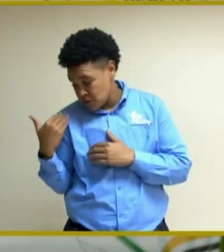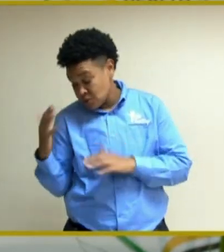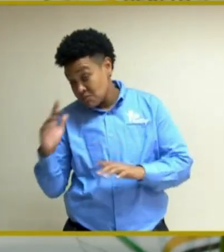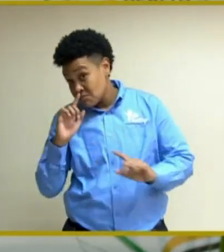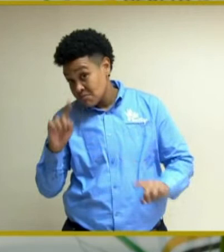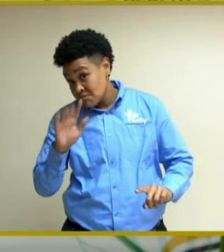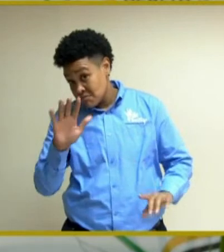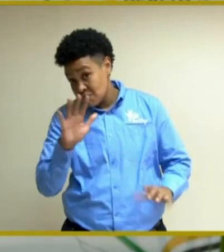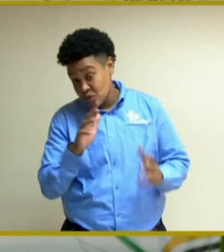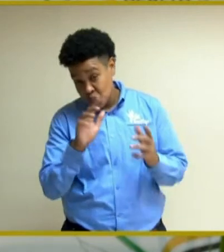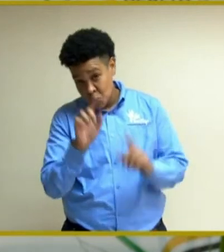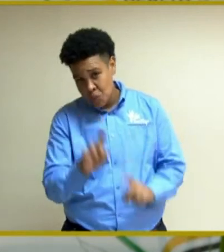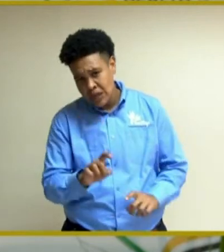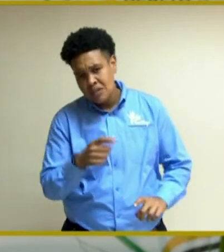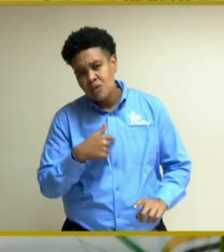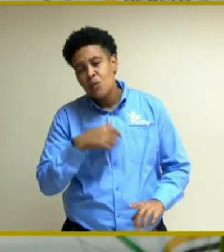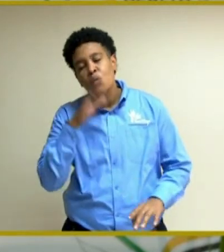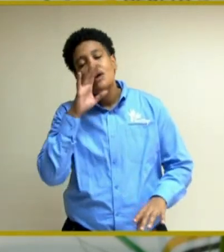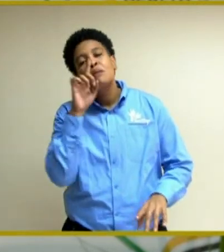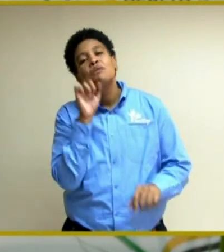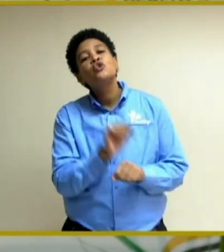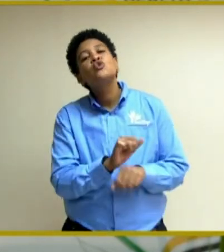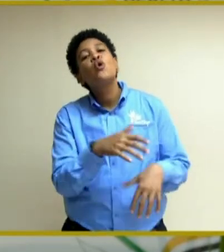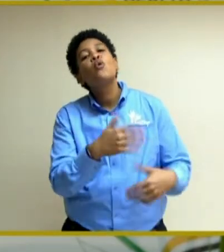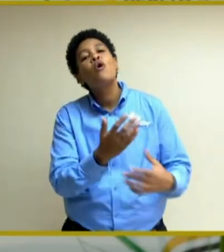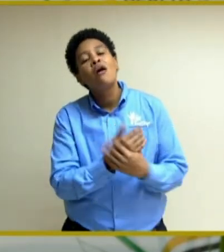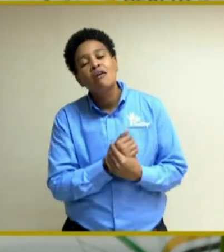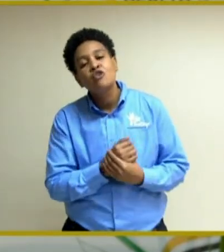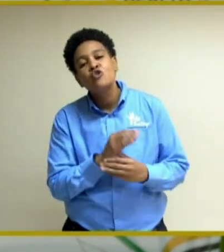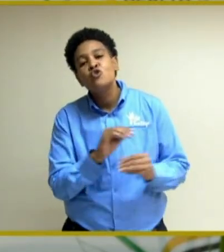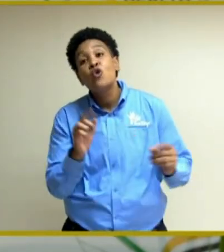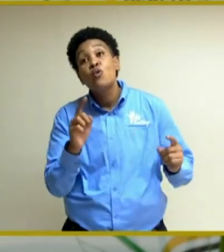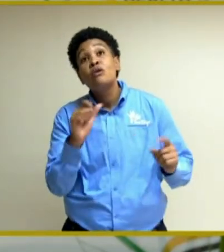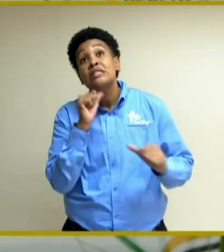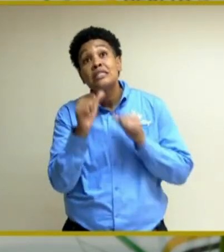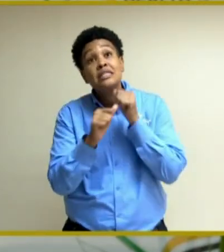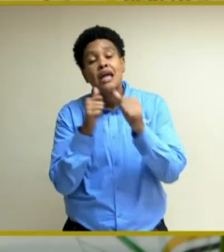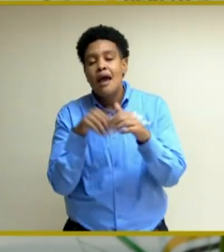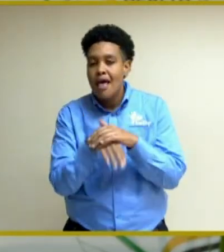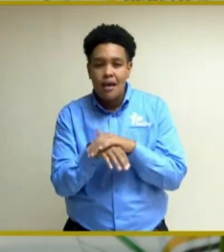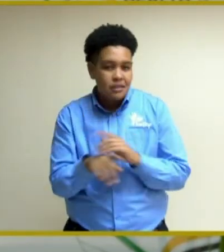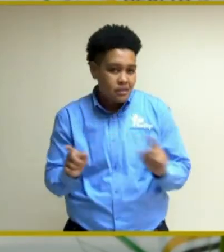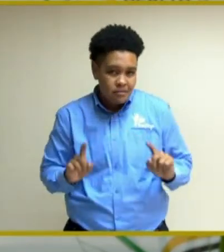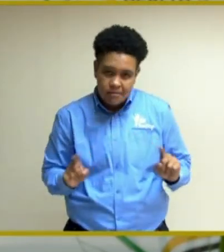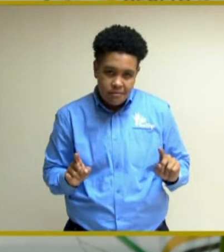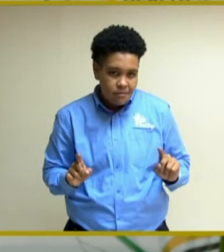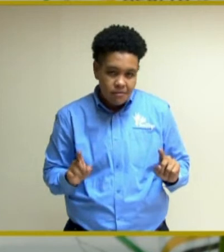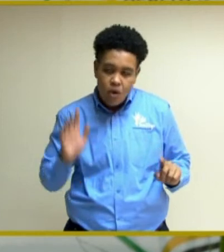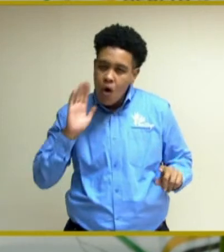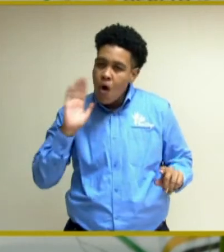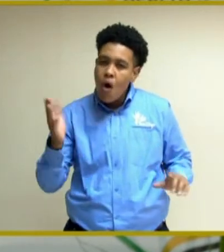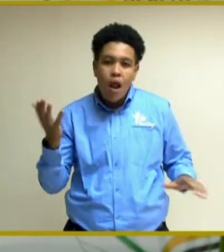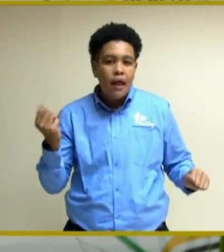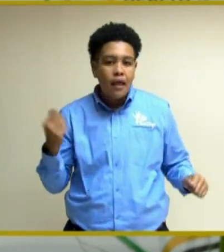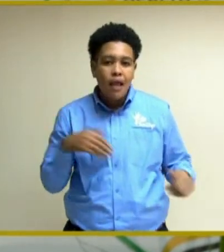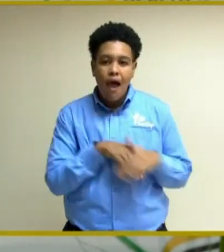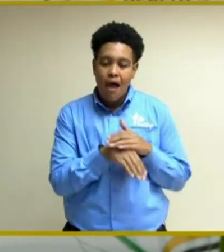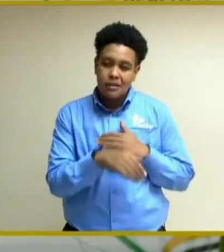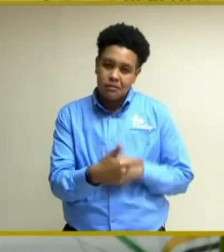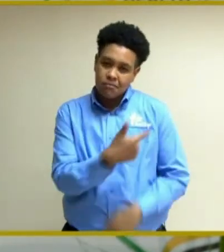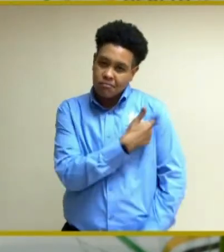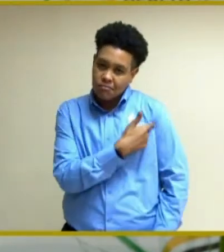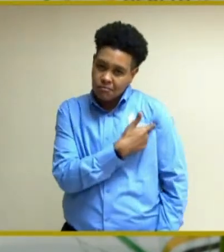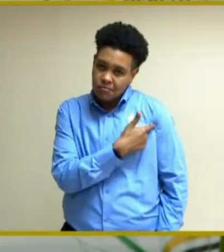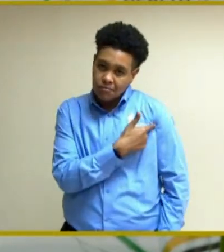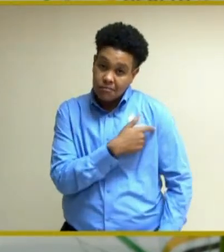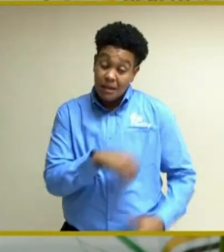question, we will ensure that no one is denied access to the COVID-19 vaccine